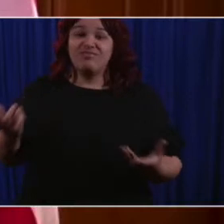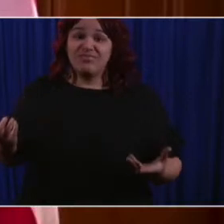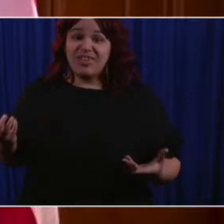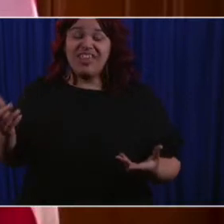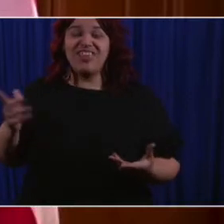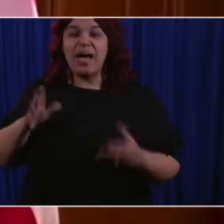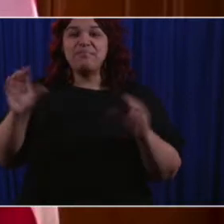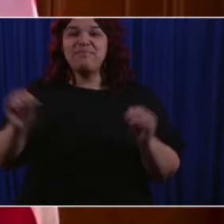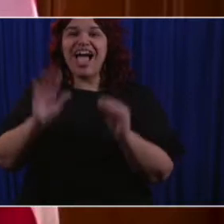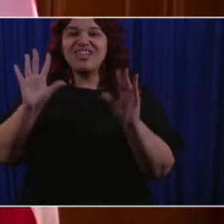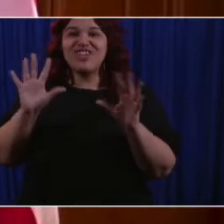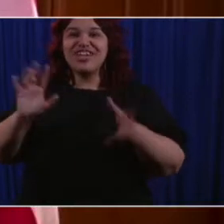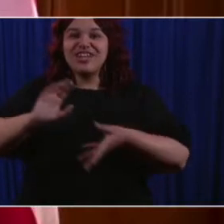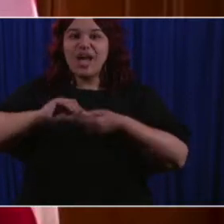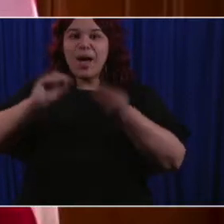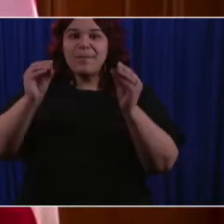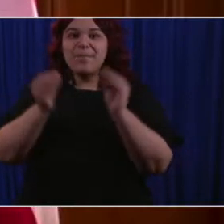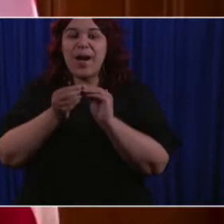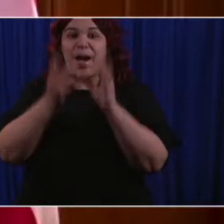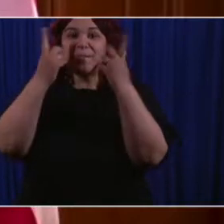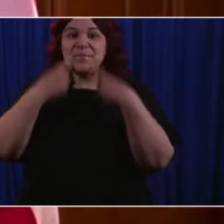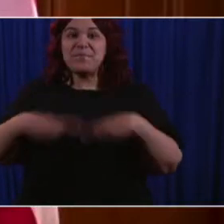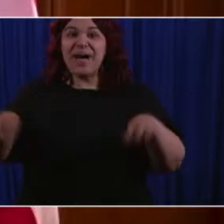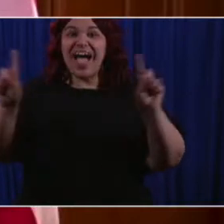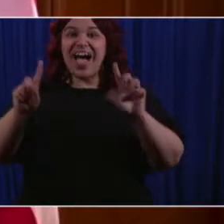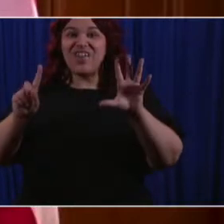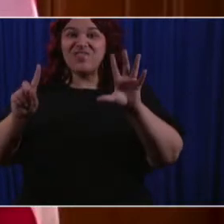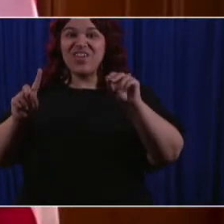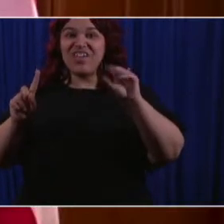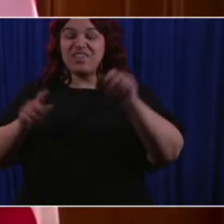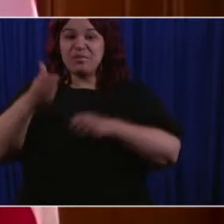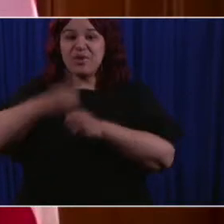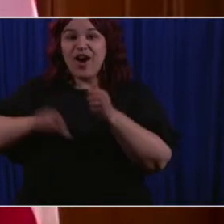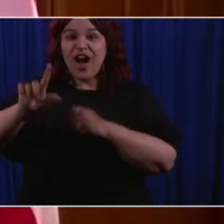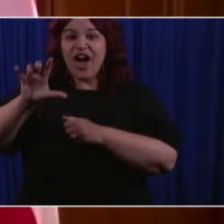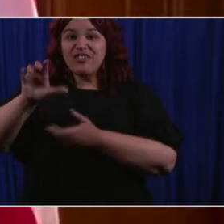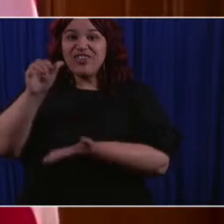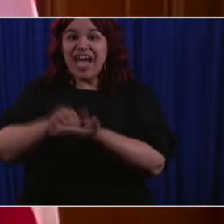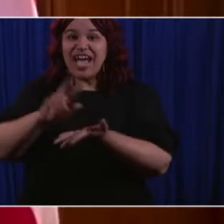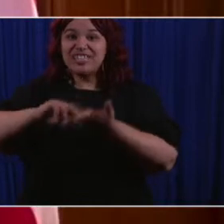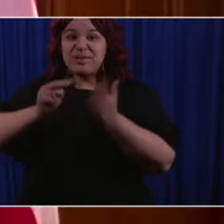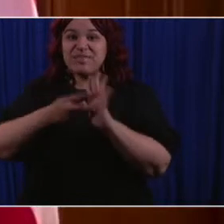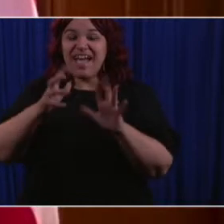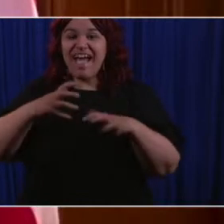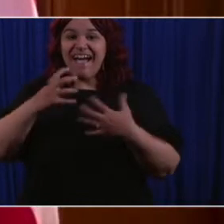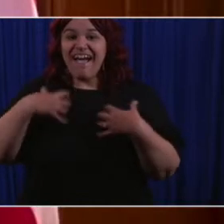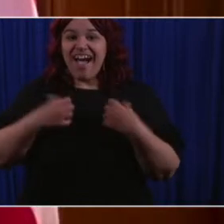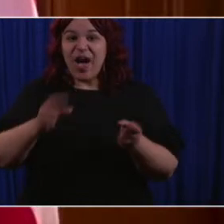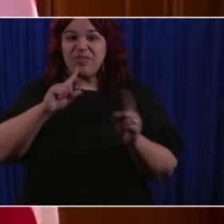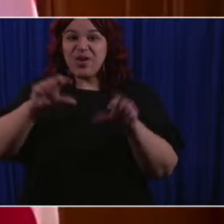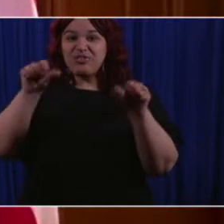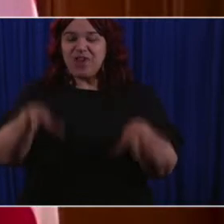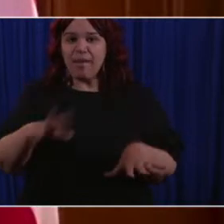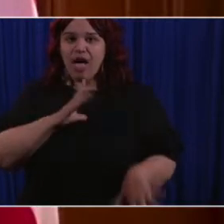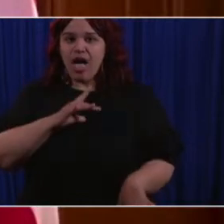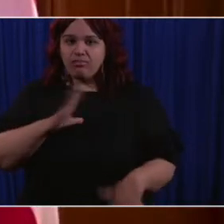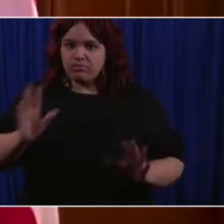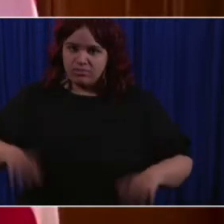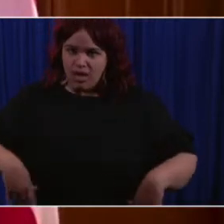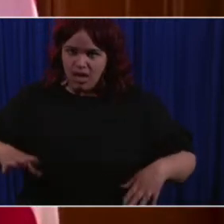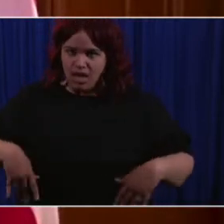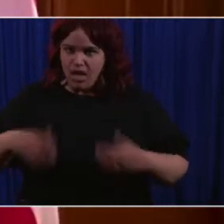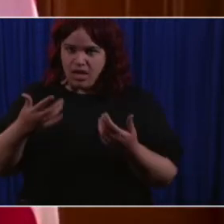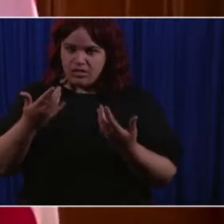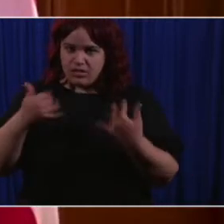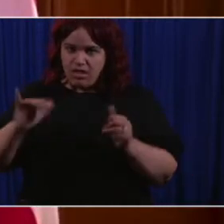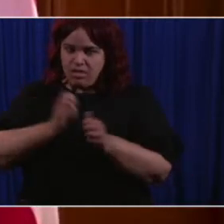if there is any correlation to the variants. What's the latest variant number? And what's your level